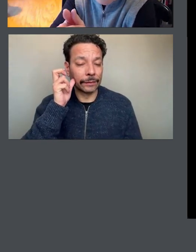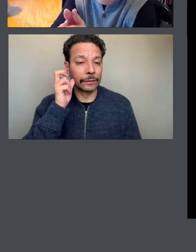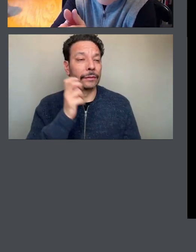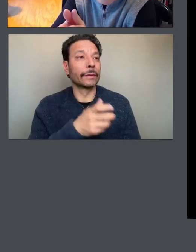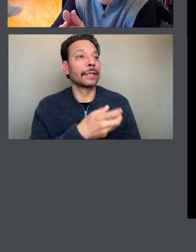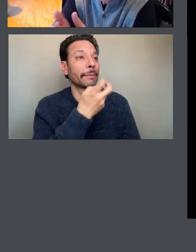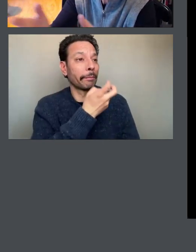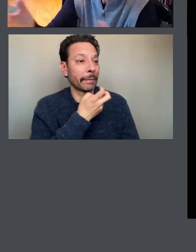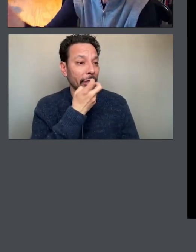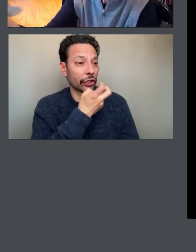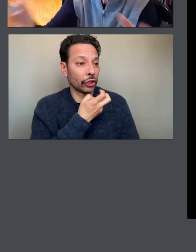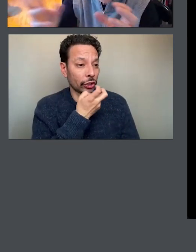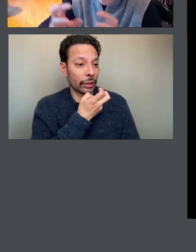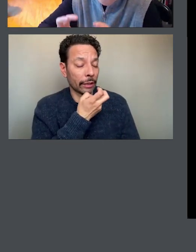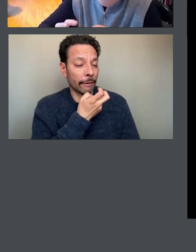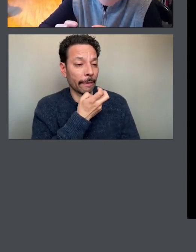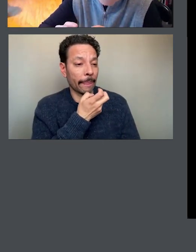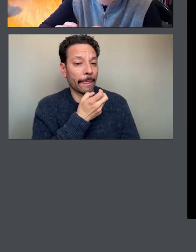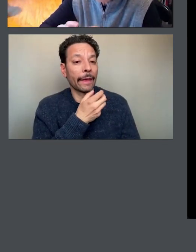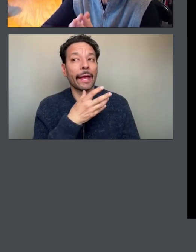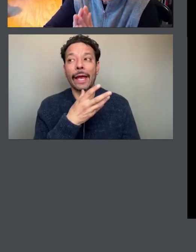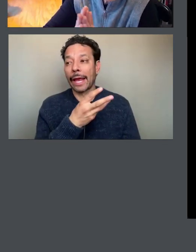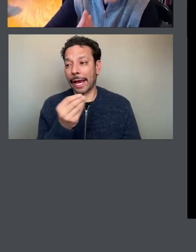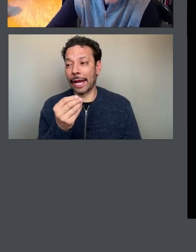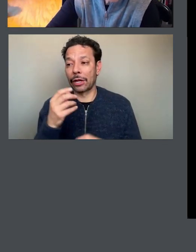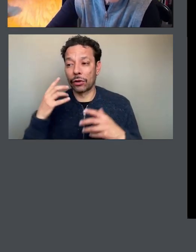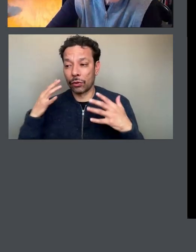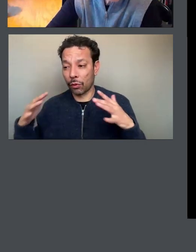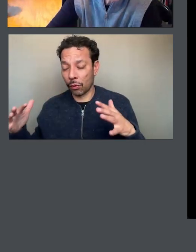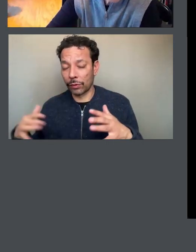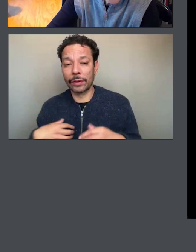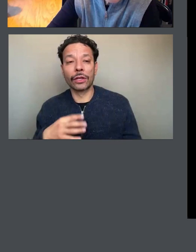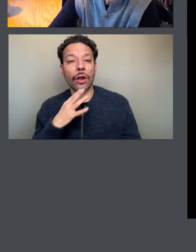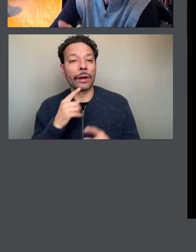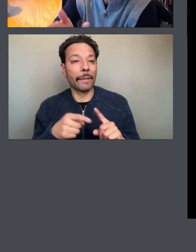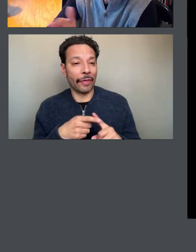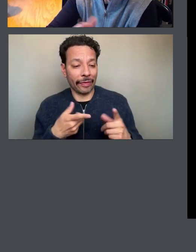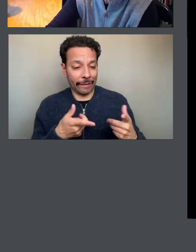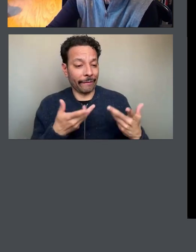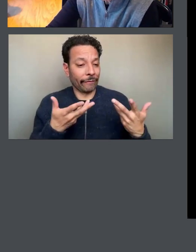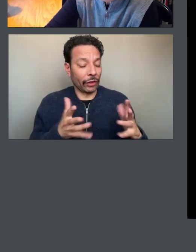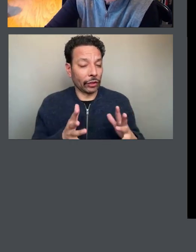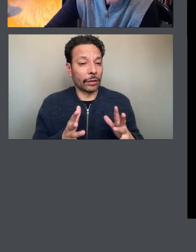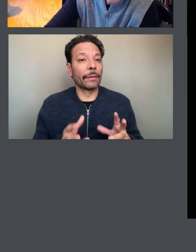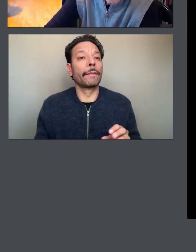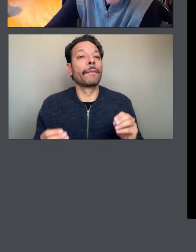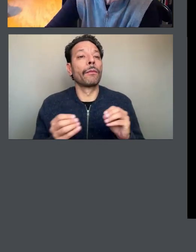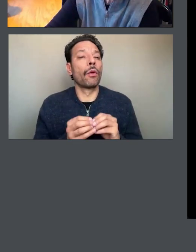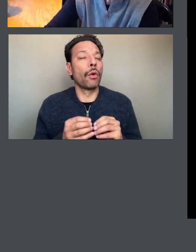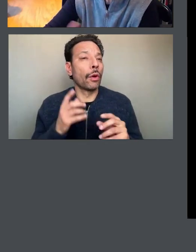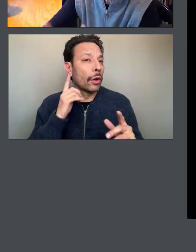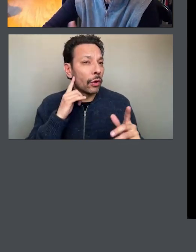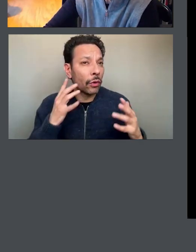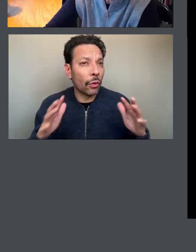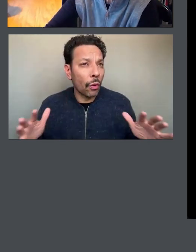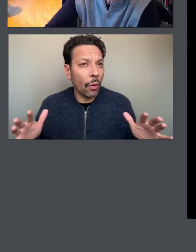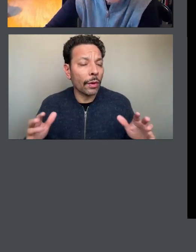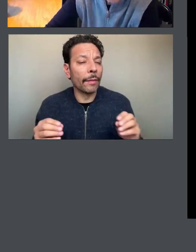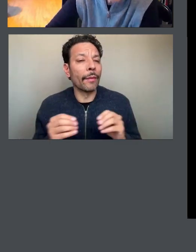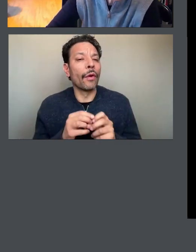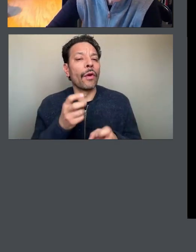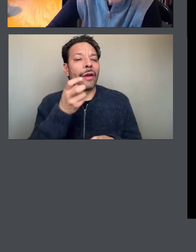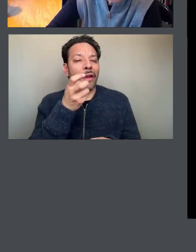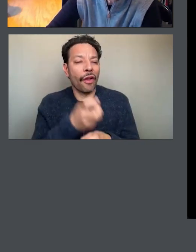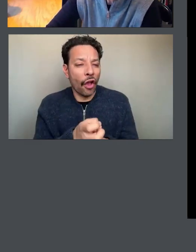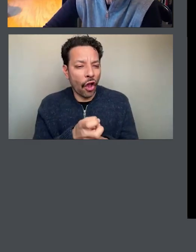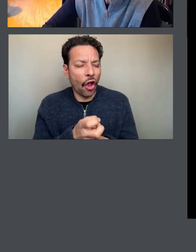speech in noise. And so we've talked about that already, that the more noise you have, the more difficult the task